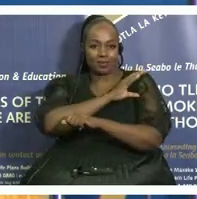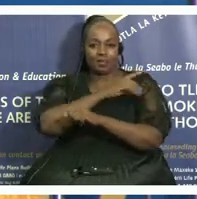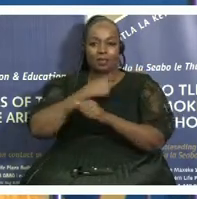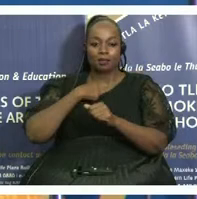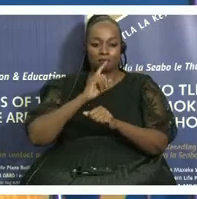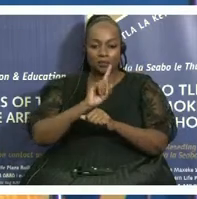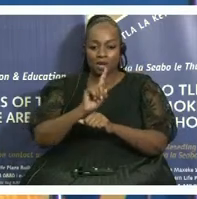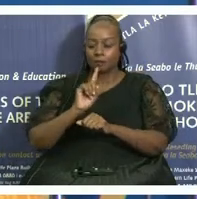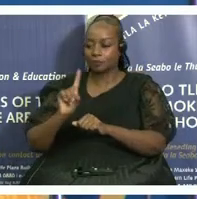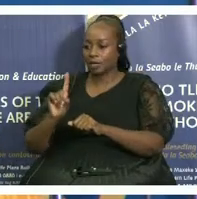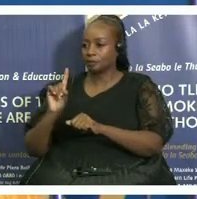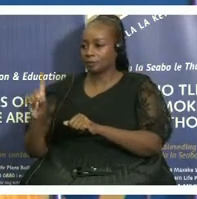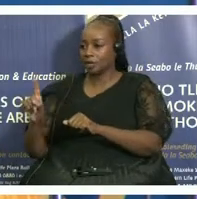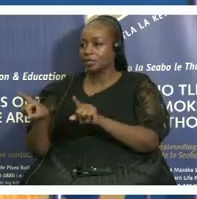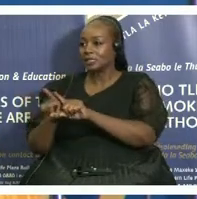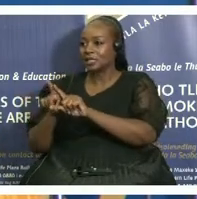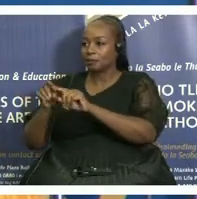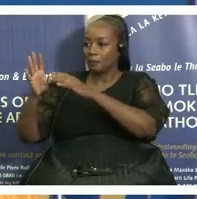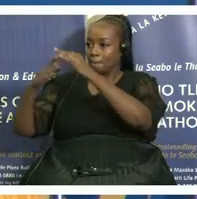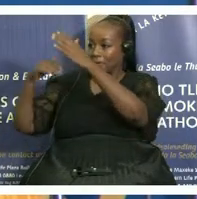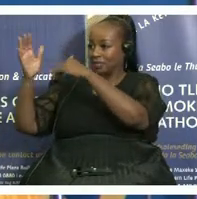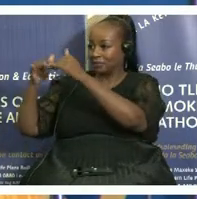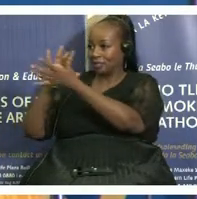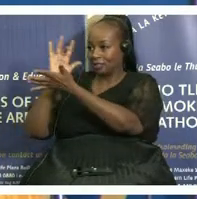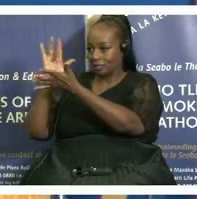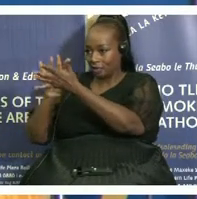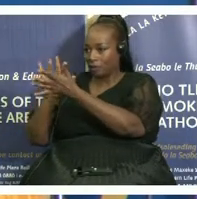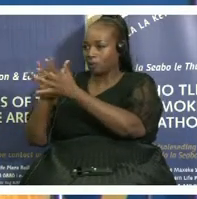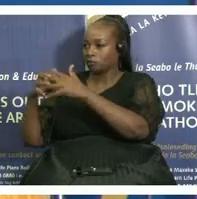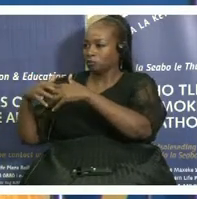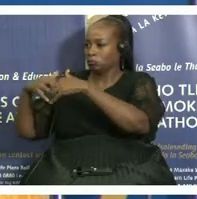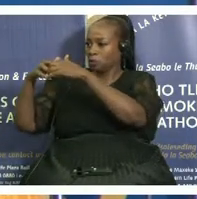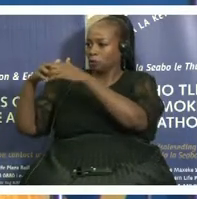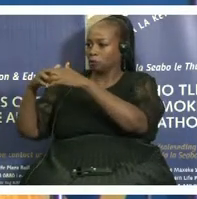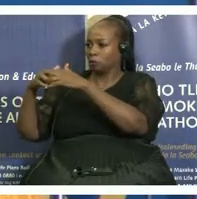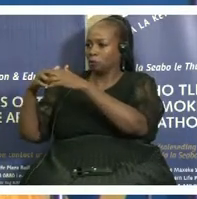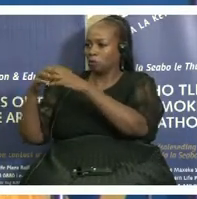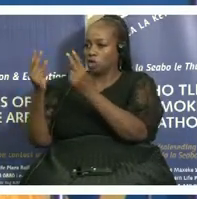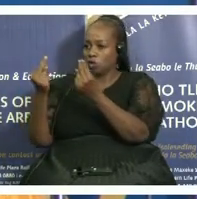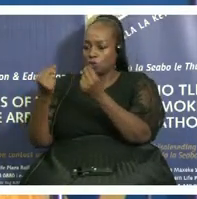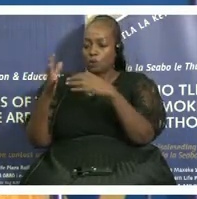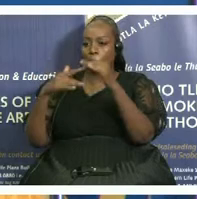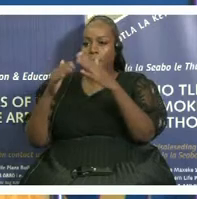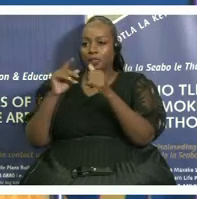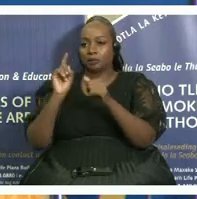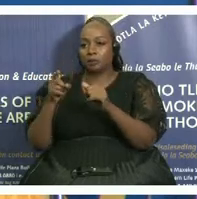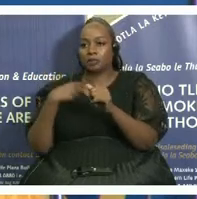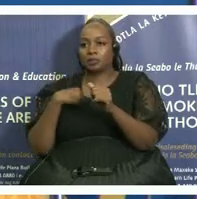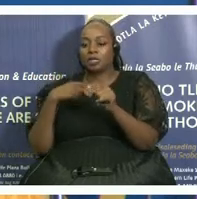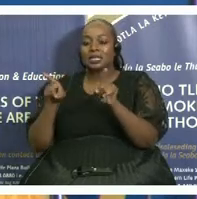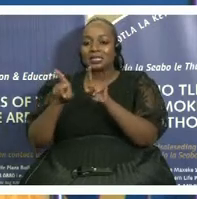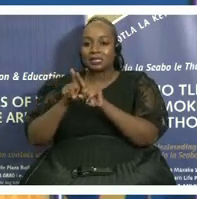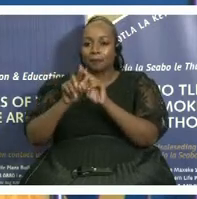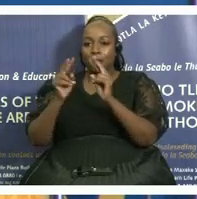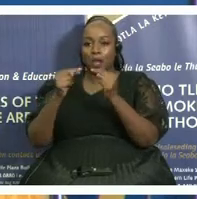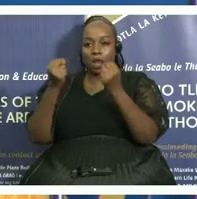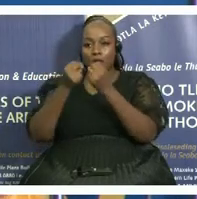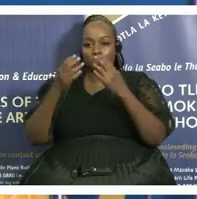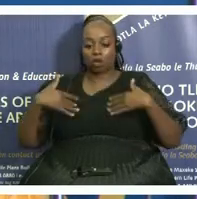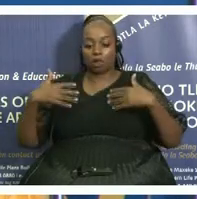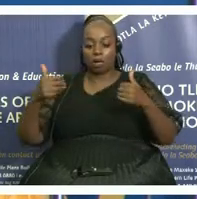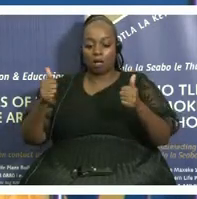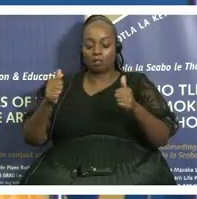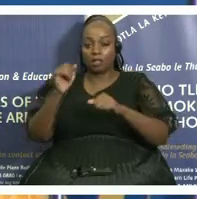for the implementation of the national health insurance, the resourcing clinics with human capital,